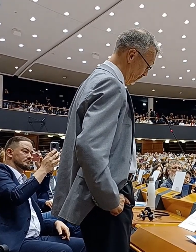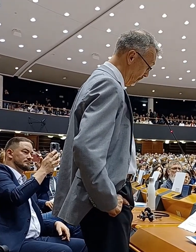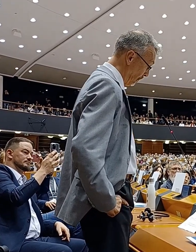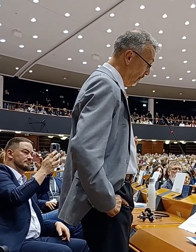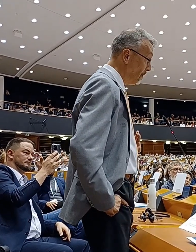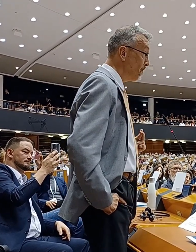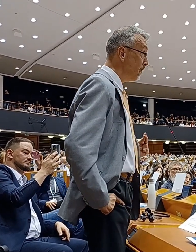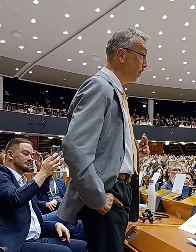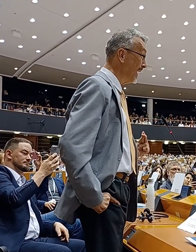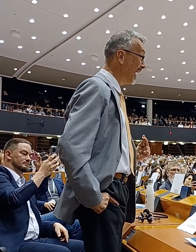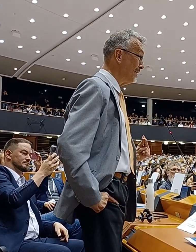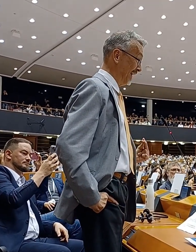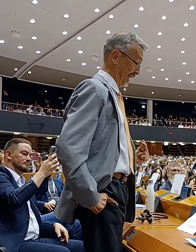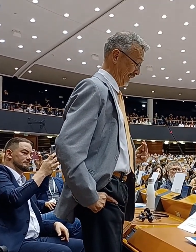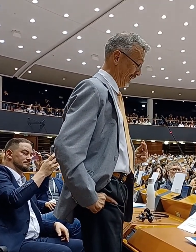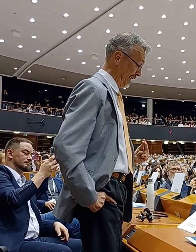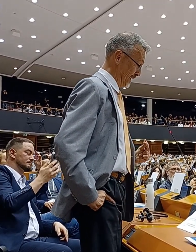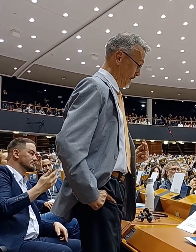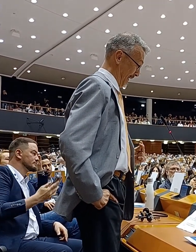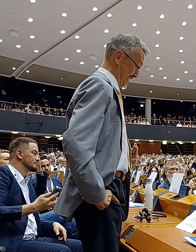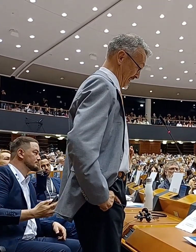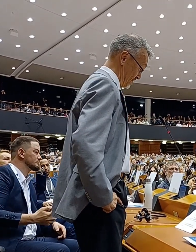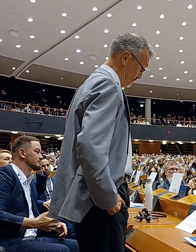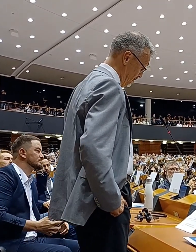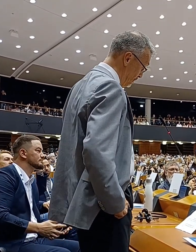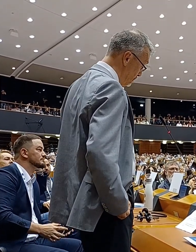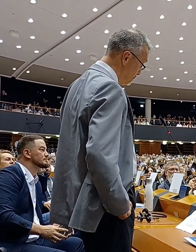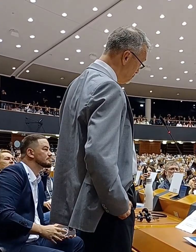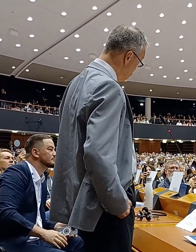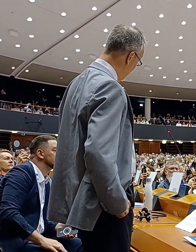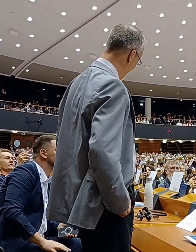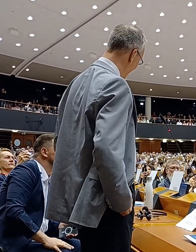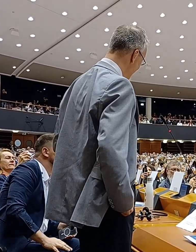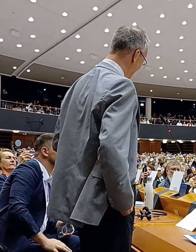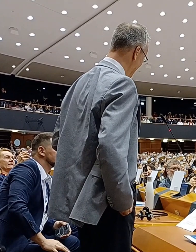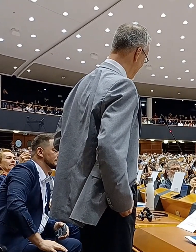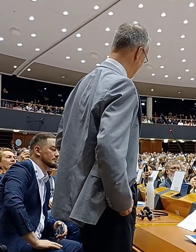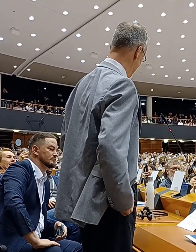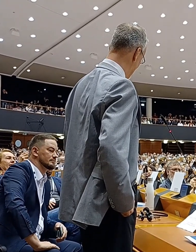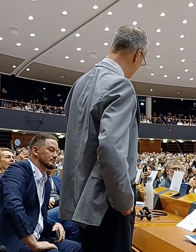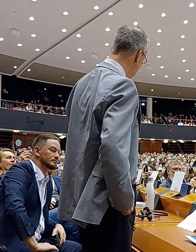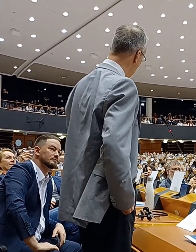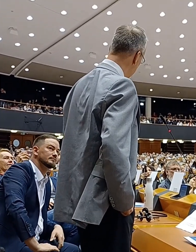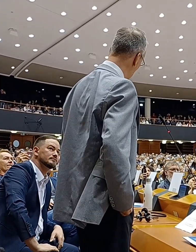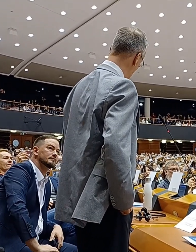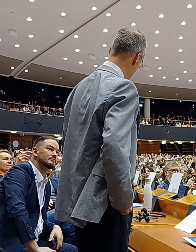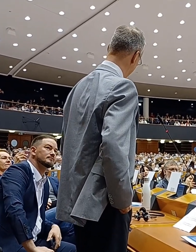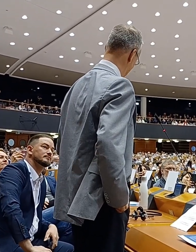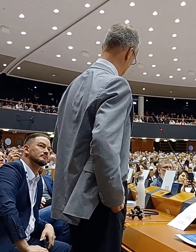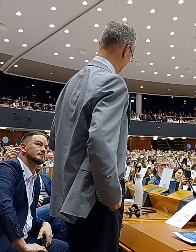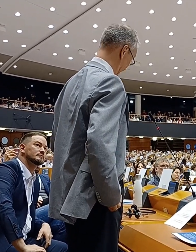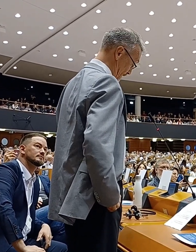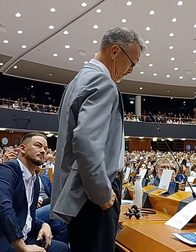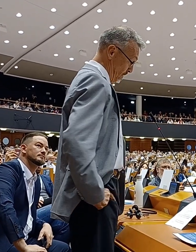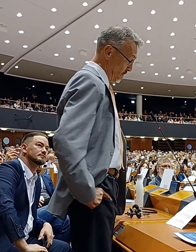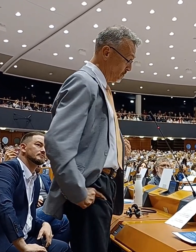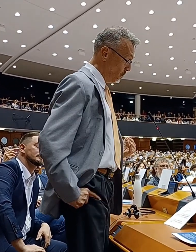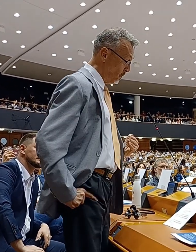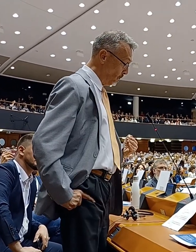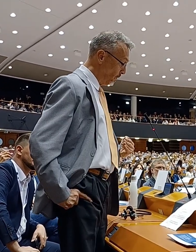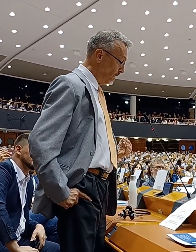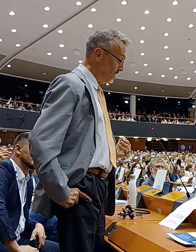Schlüsselfunktion von Barrierefreiheit hinzuweisen. Barrierefreiheit ist die Grundvoraussetzung